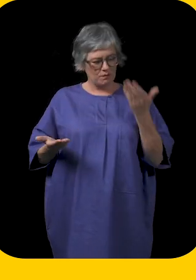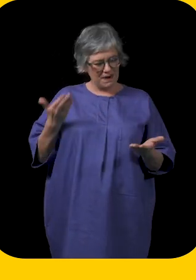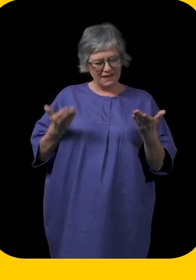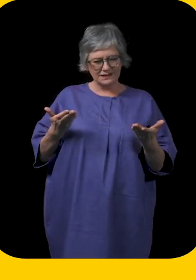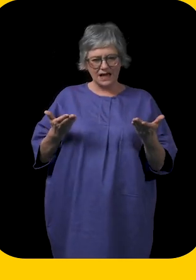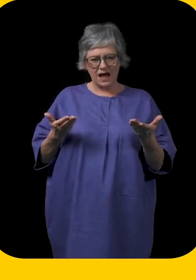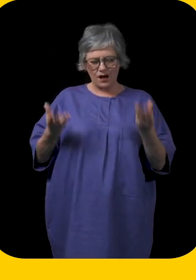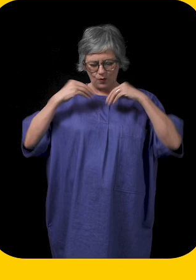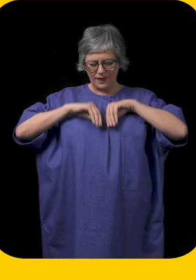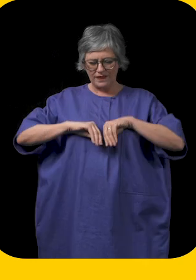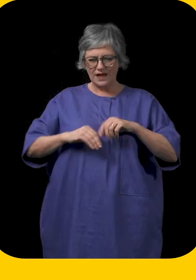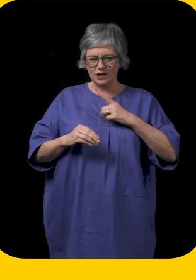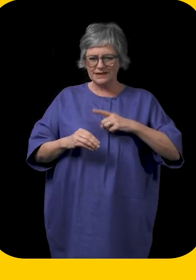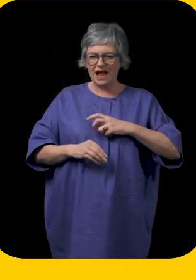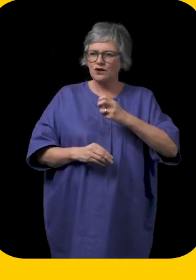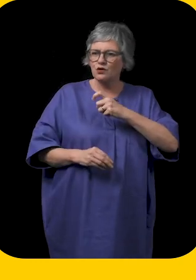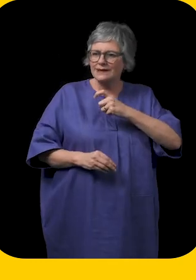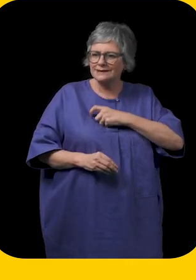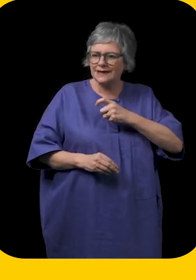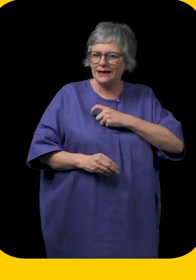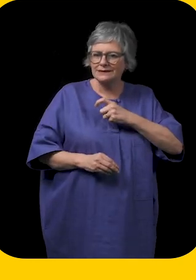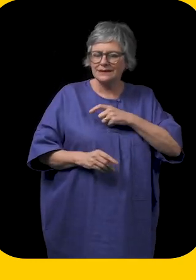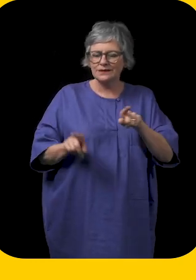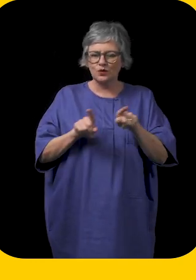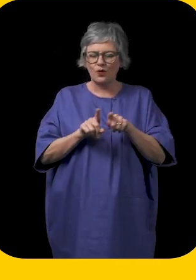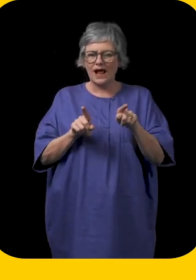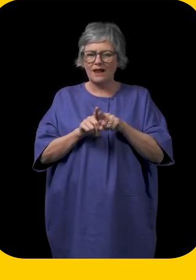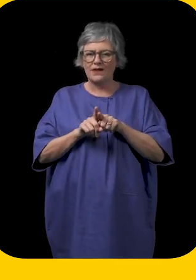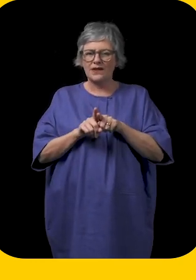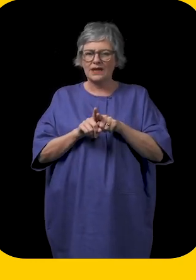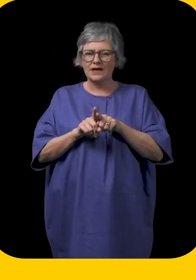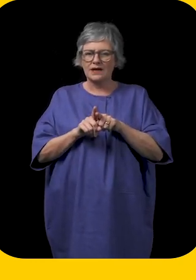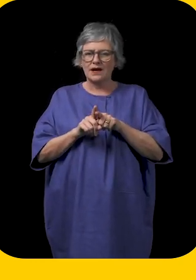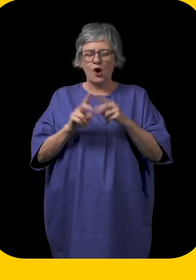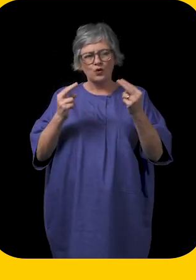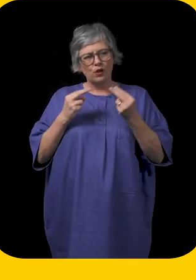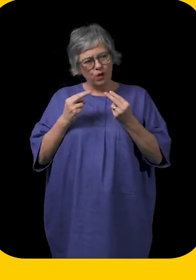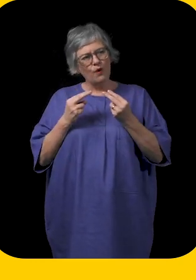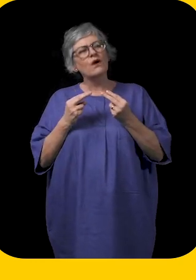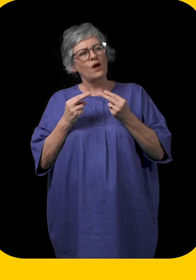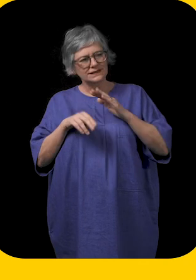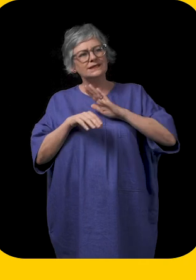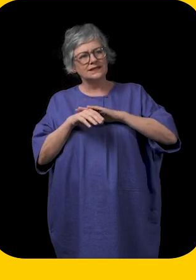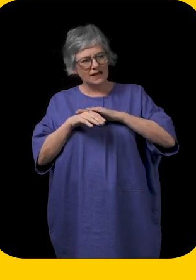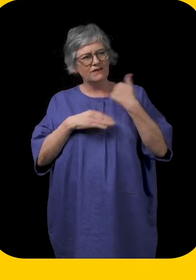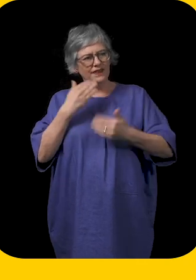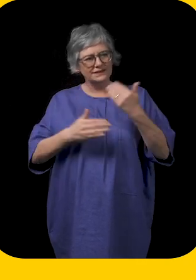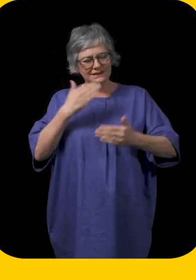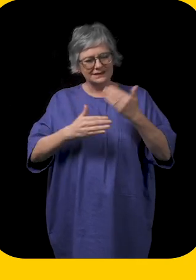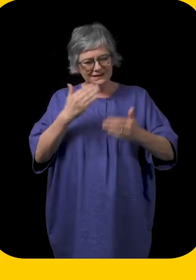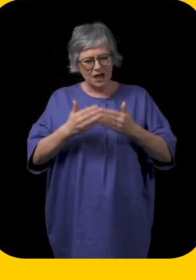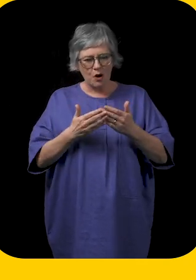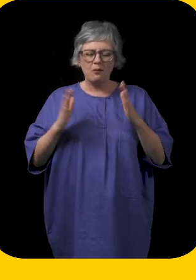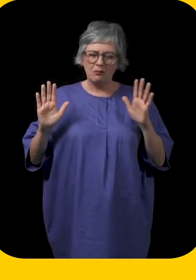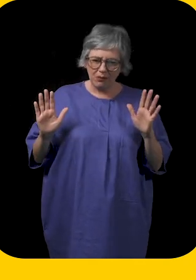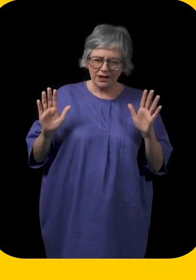like how you balance that within yourself and your own anxieties too, because there's a, you look and you think, oh, there's a typo,